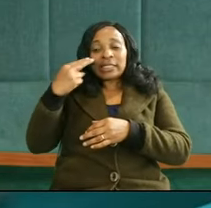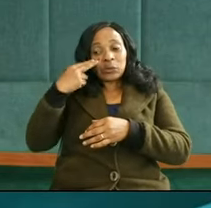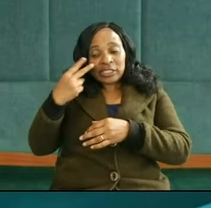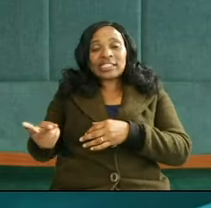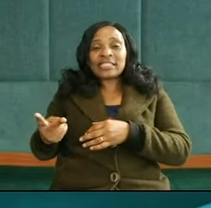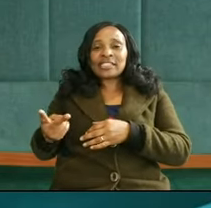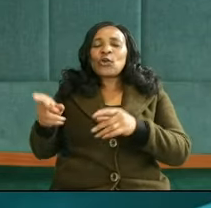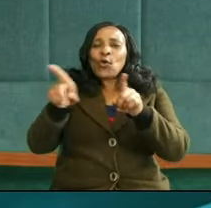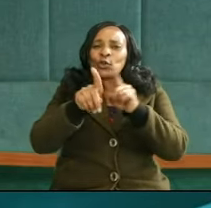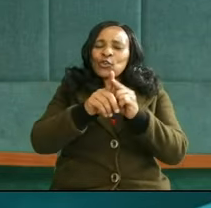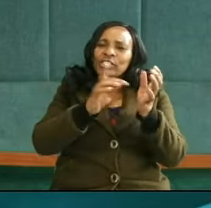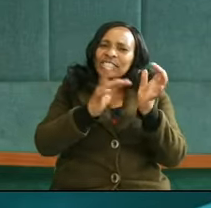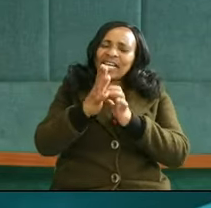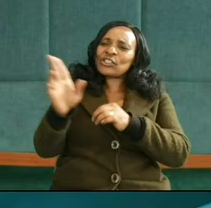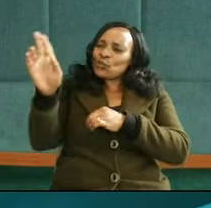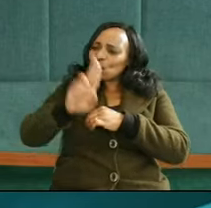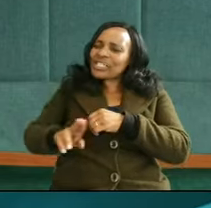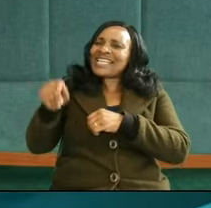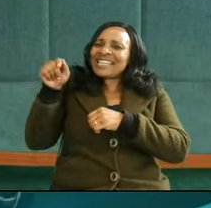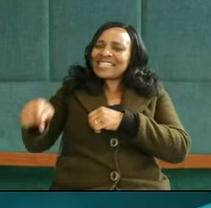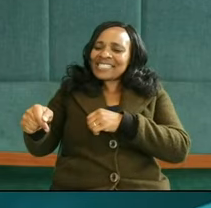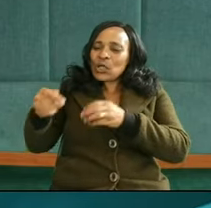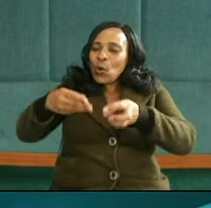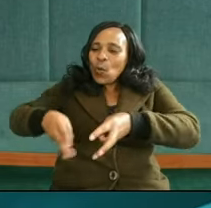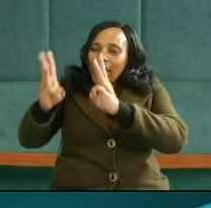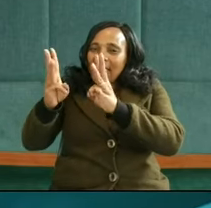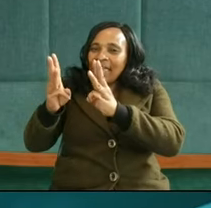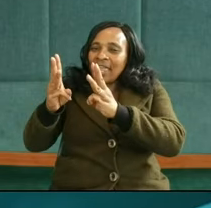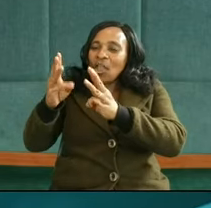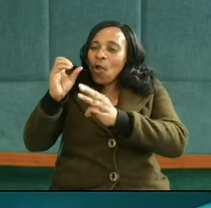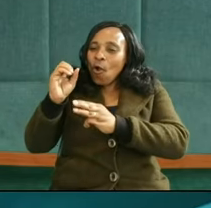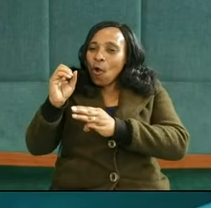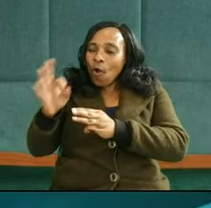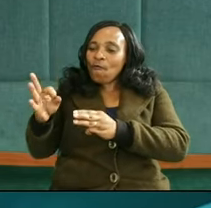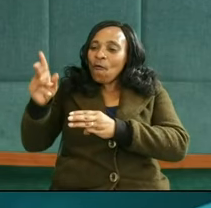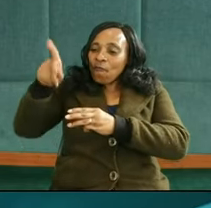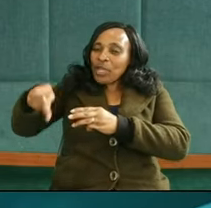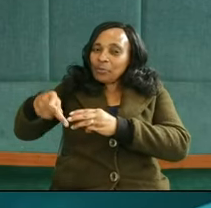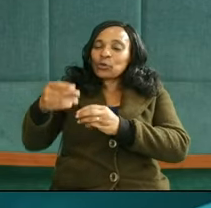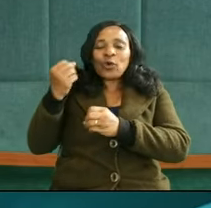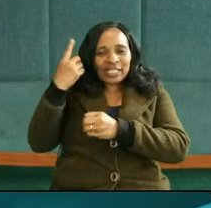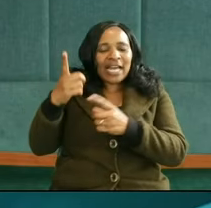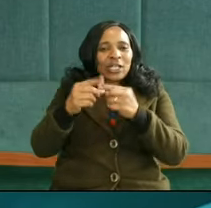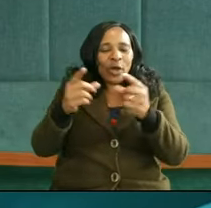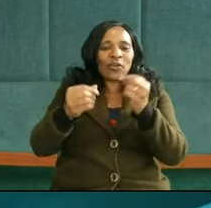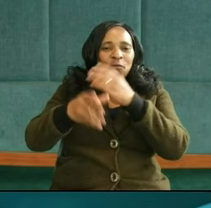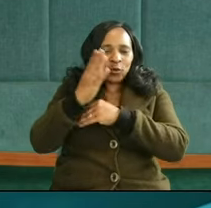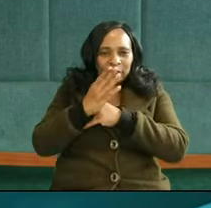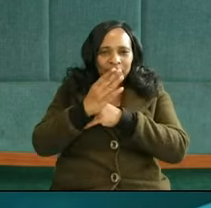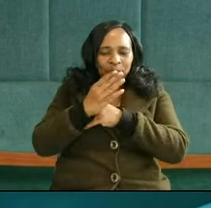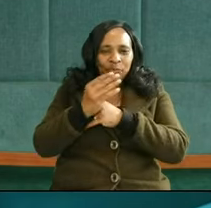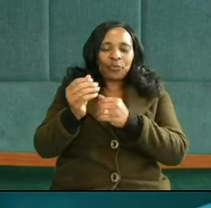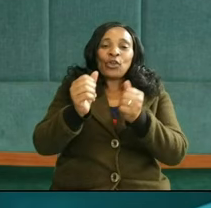also Jesus using this style of making people to understand the word of God. Come with me in the book of